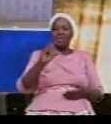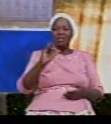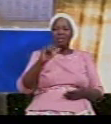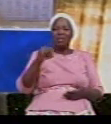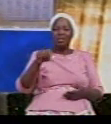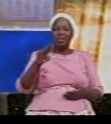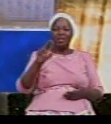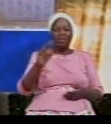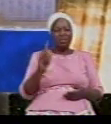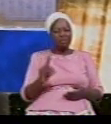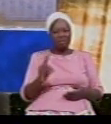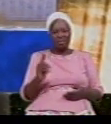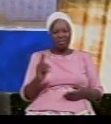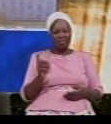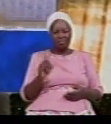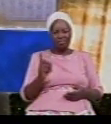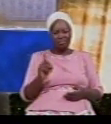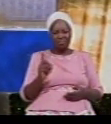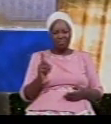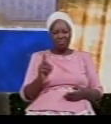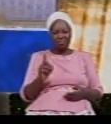fermented juice